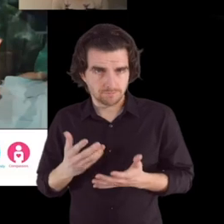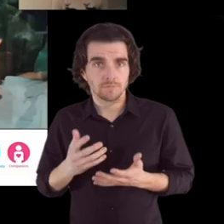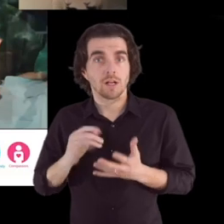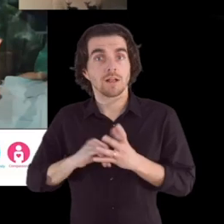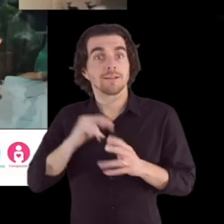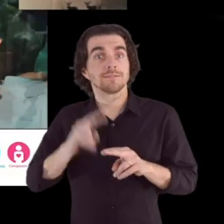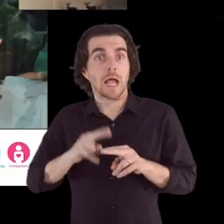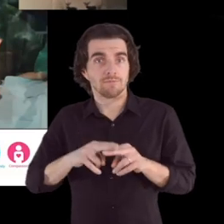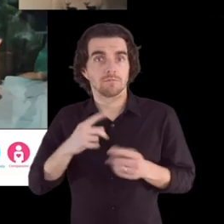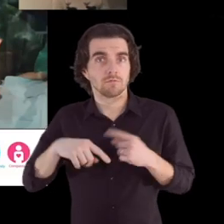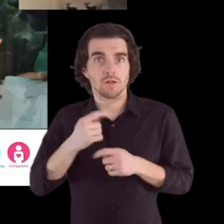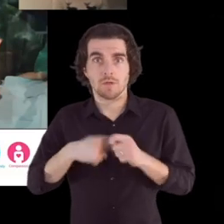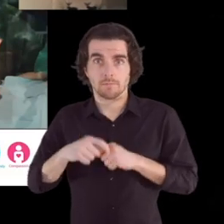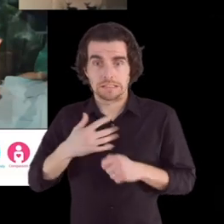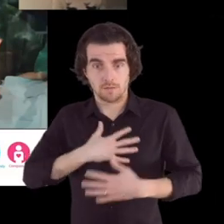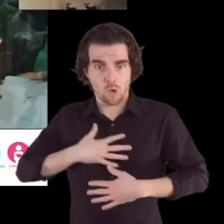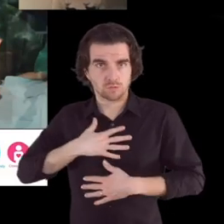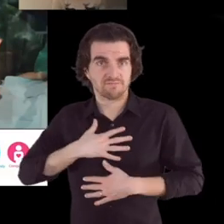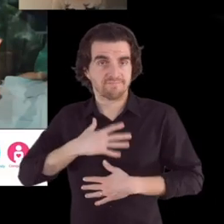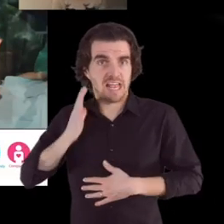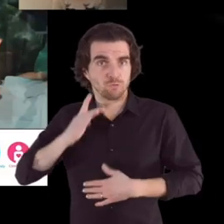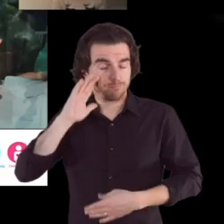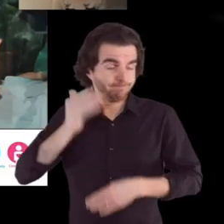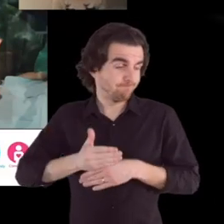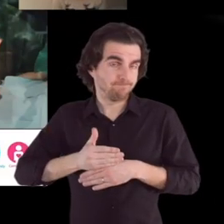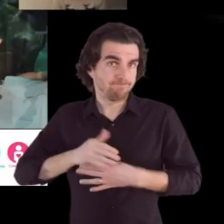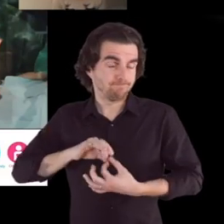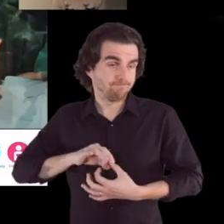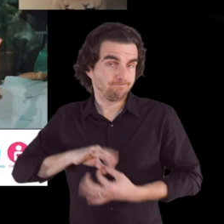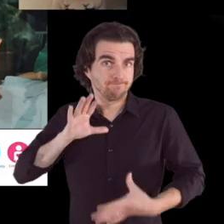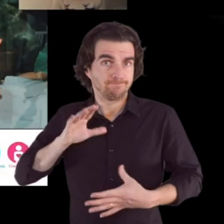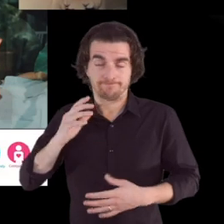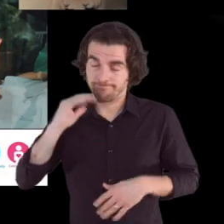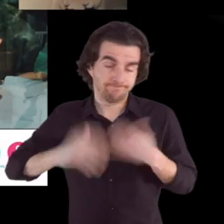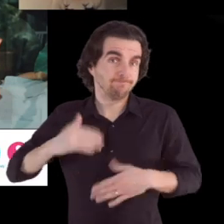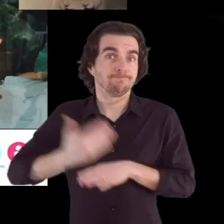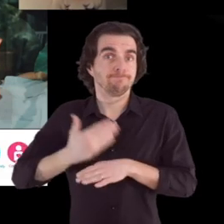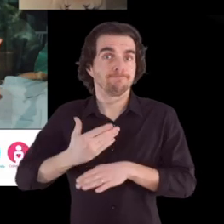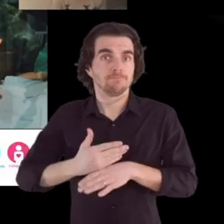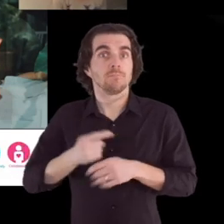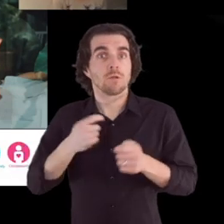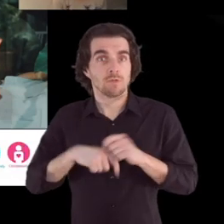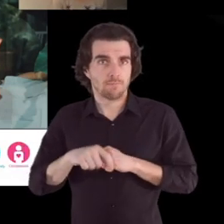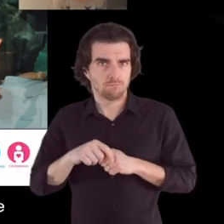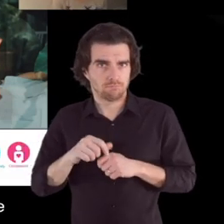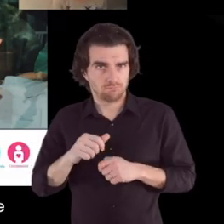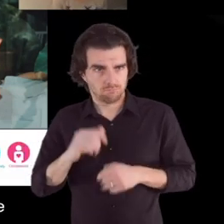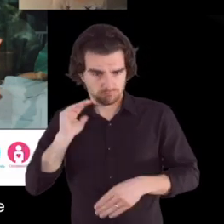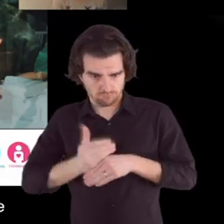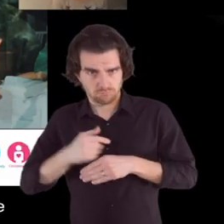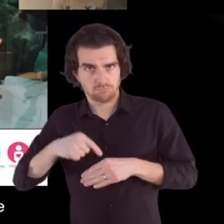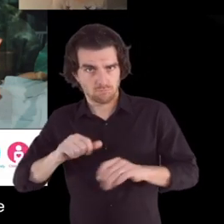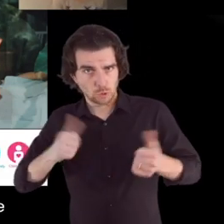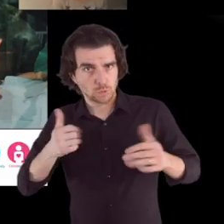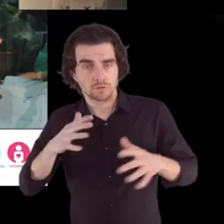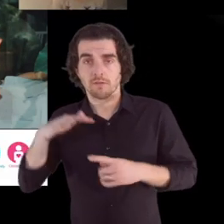Also, staff might begin to feel emotionally disconnected from the work and may engage in avoidant or unhelpful coping. As we said earlier,